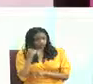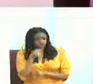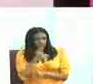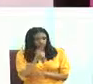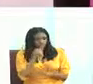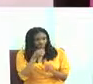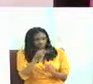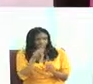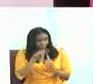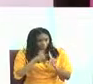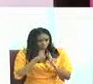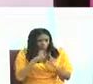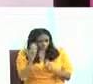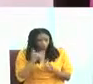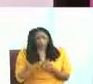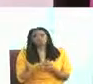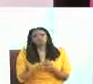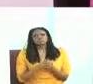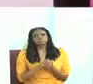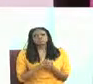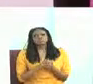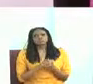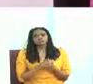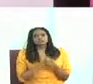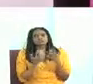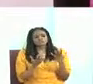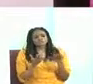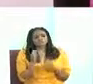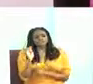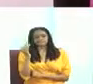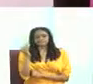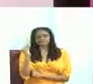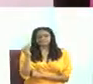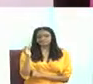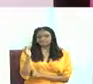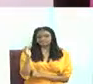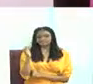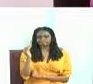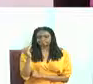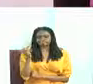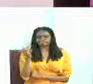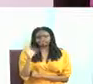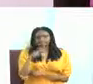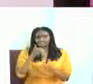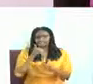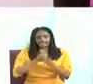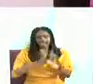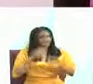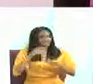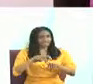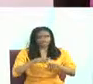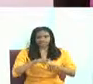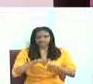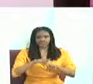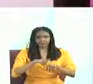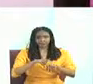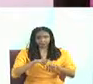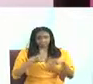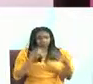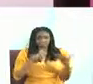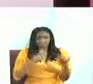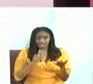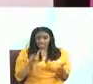So it seems that every time I get up to preach, that thing falls out of the Bible. So I